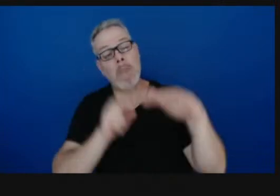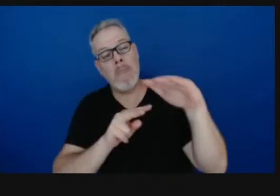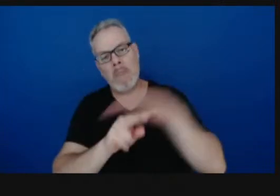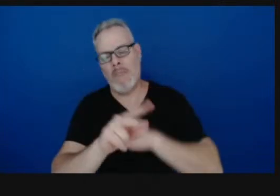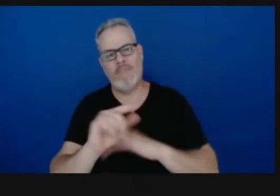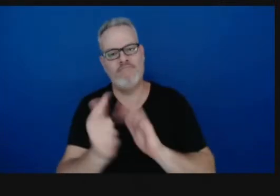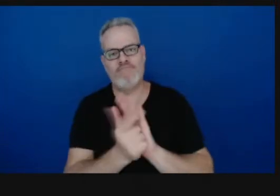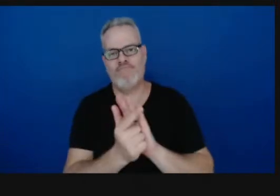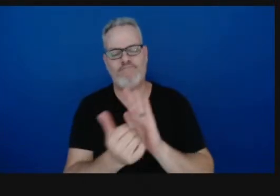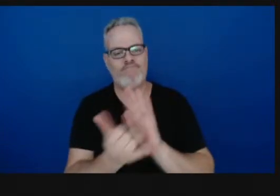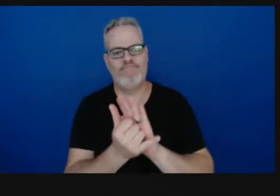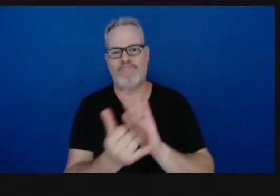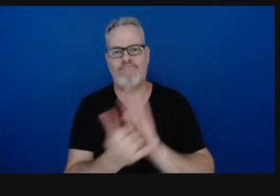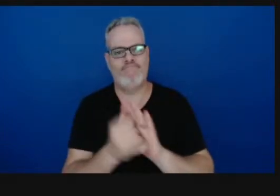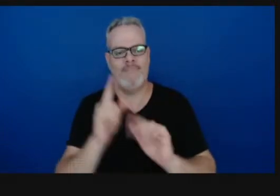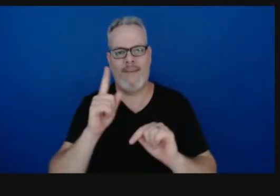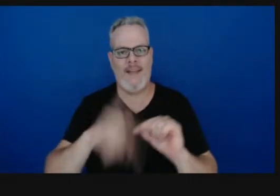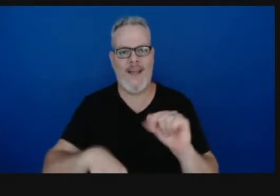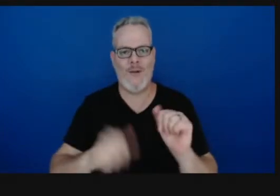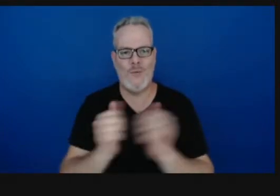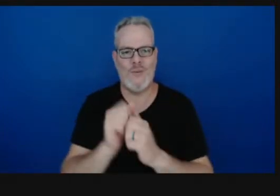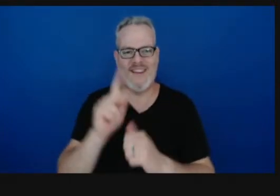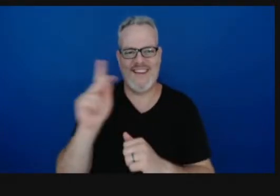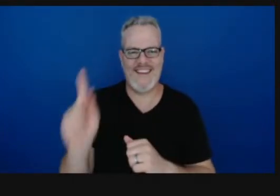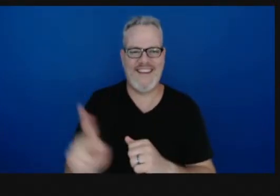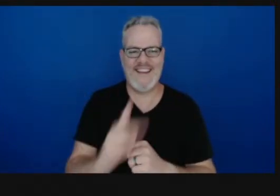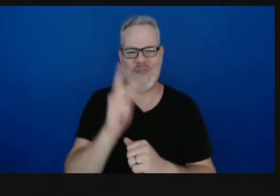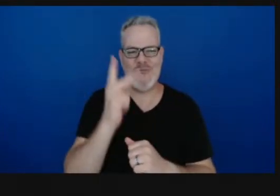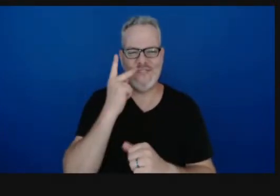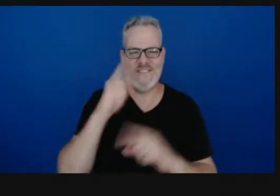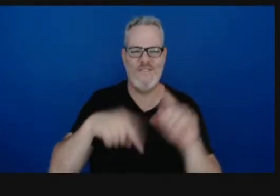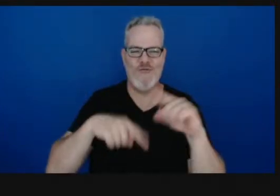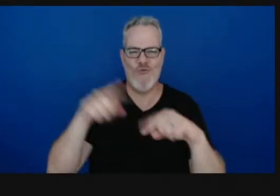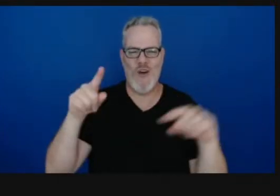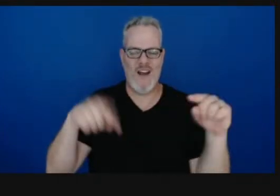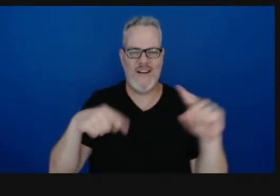Kilauea and the curveballs that can be thrown.